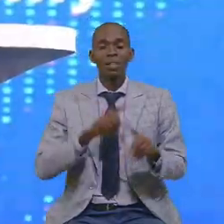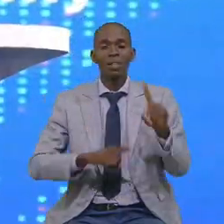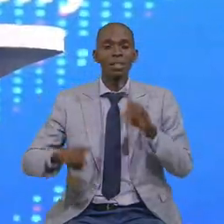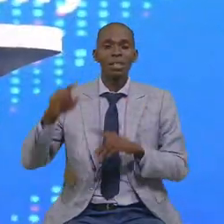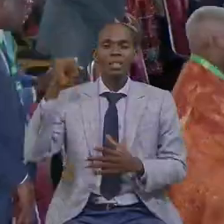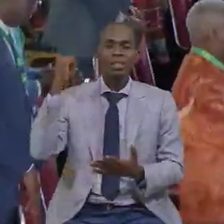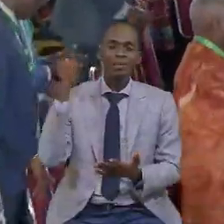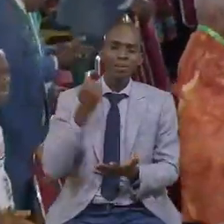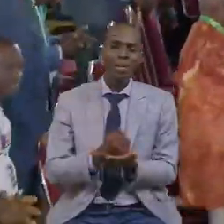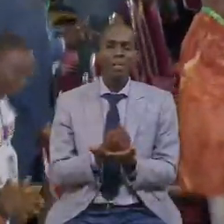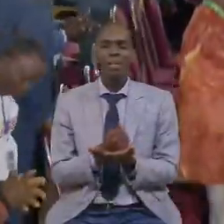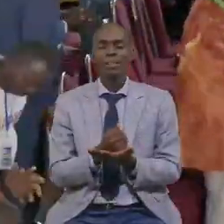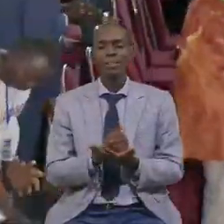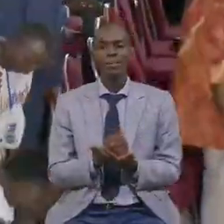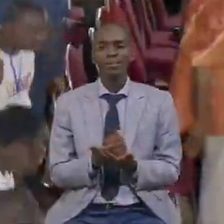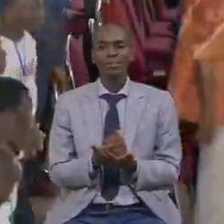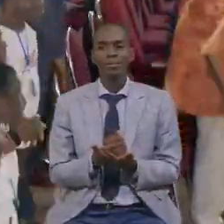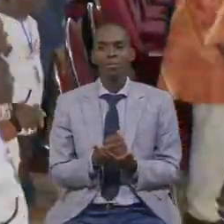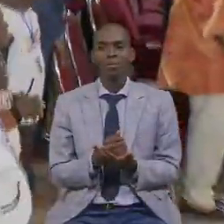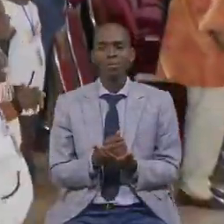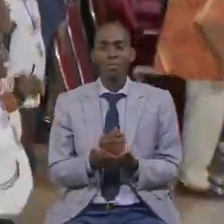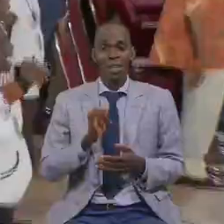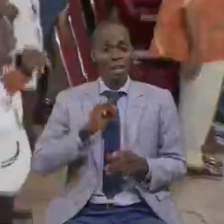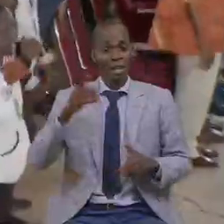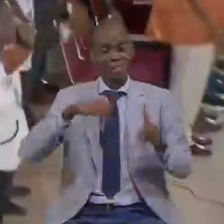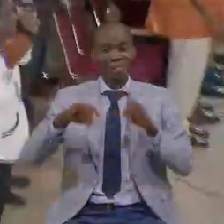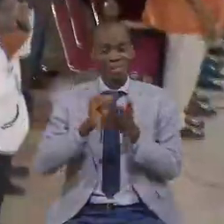Amen. I say that amen for myself.